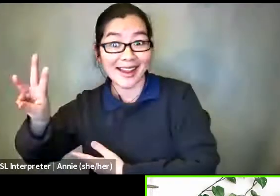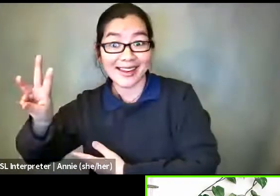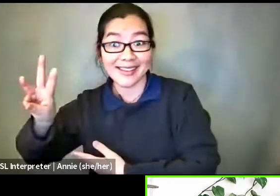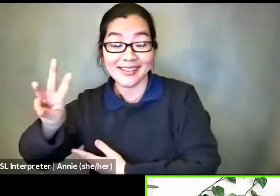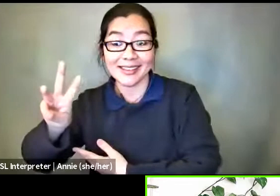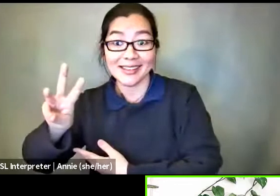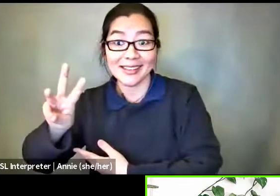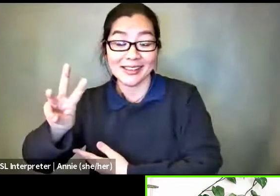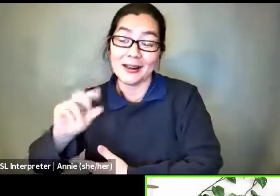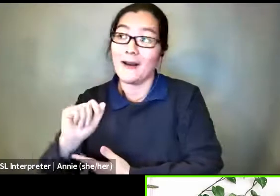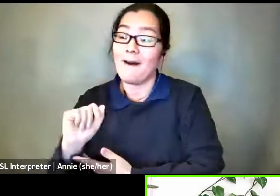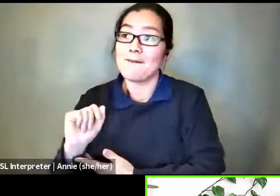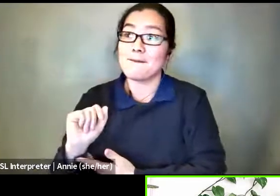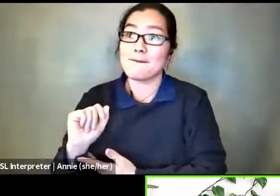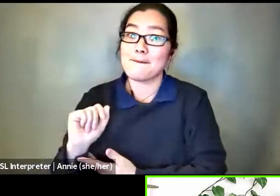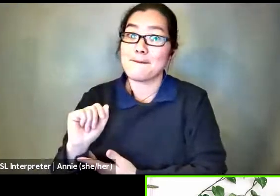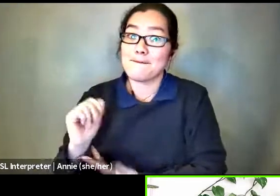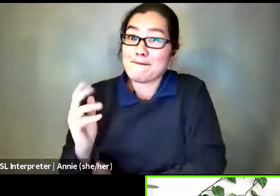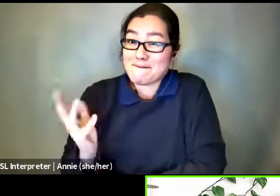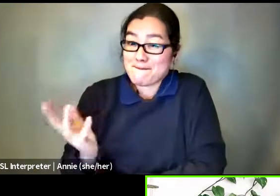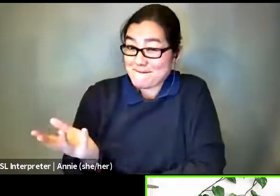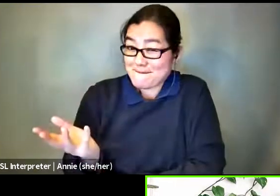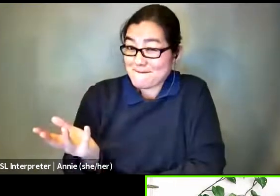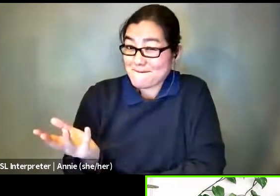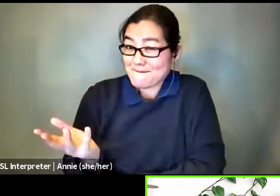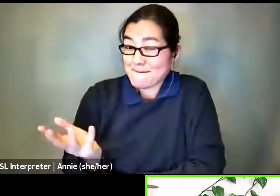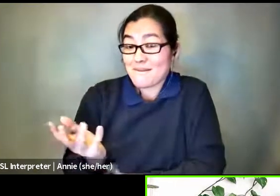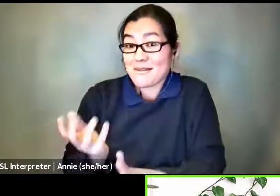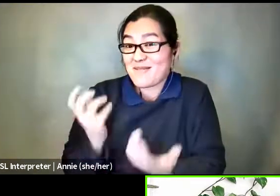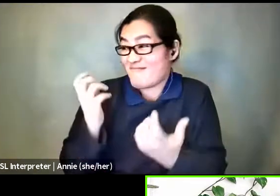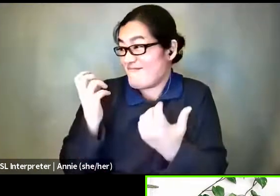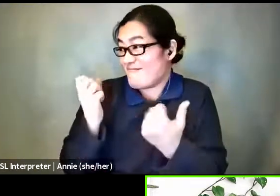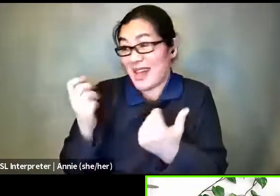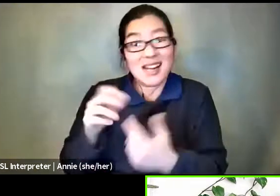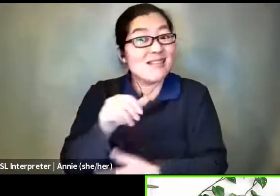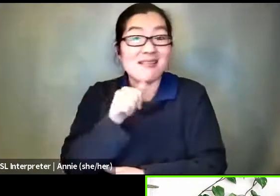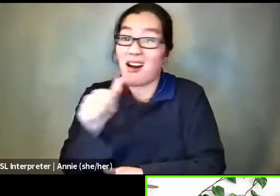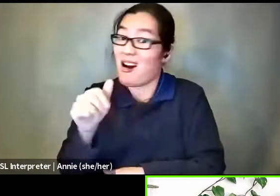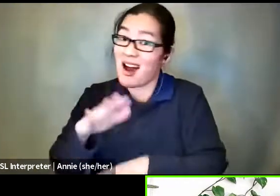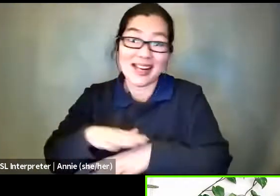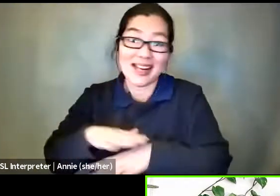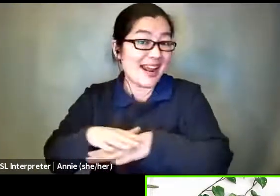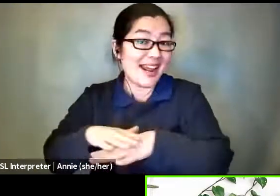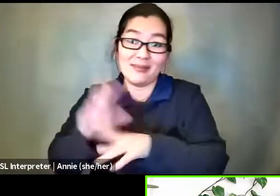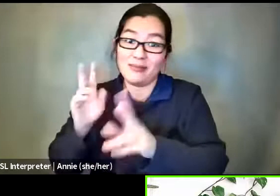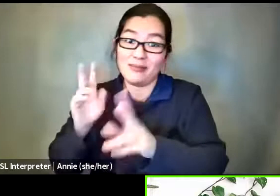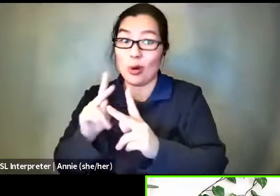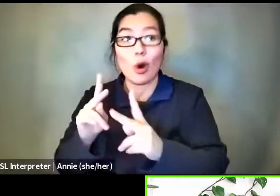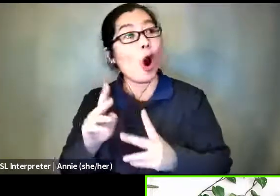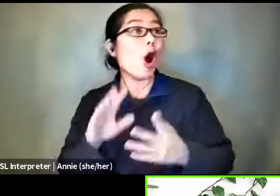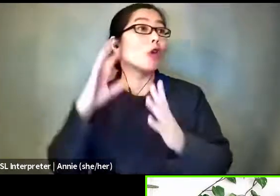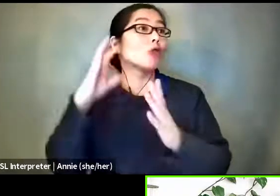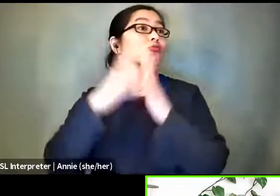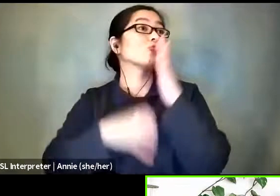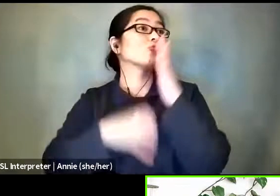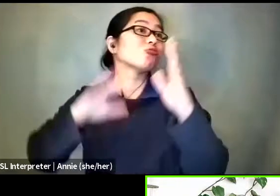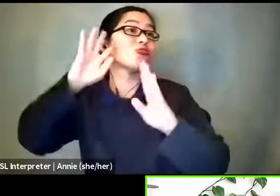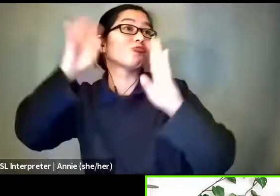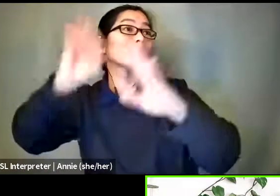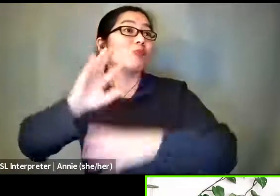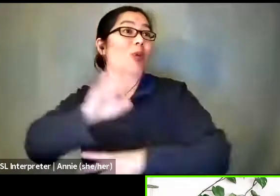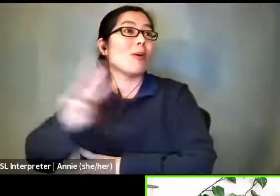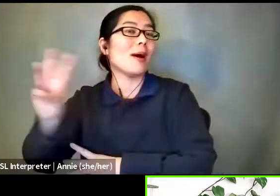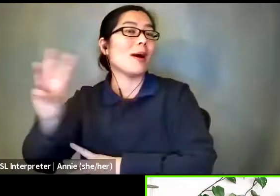potentially were made and coded by non-native people, right? And what is the vision of these programs